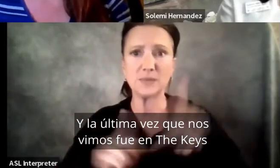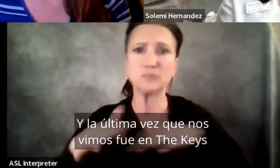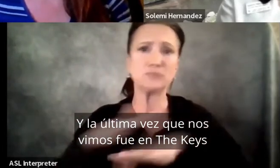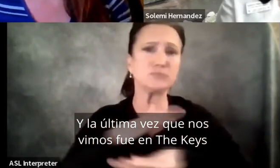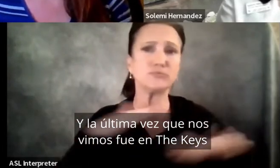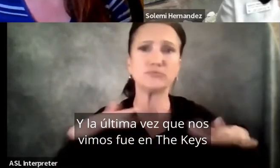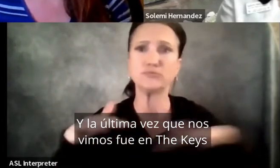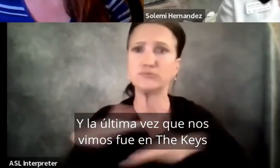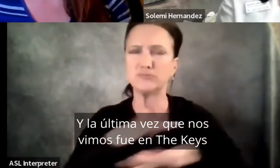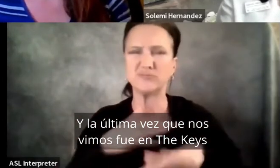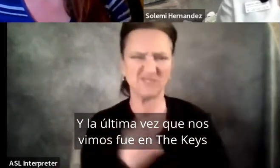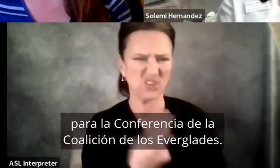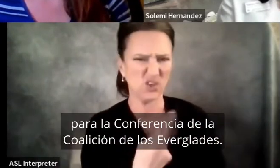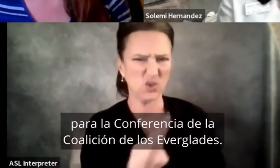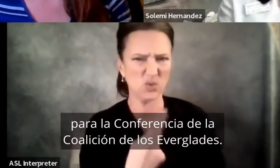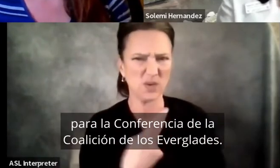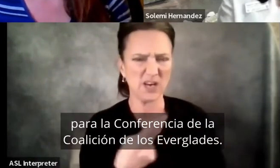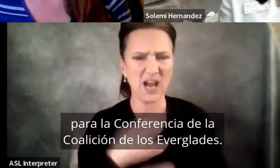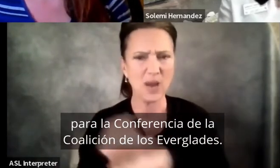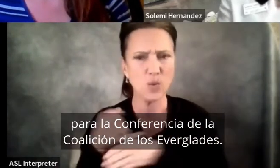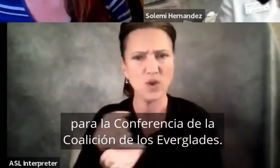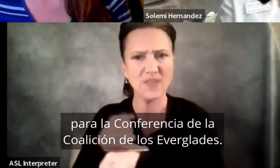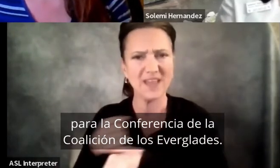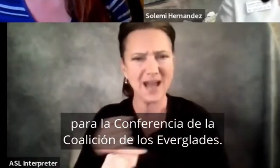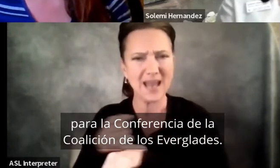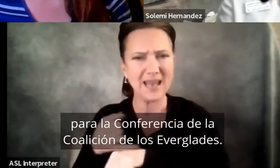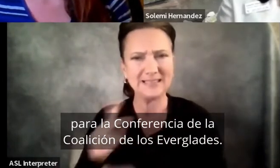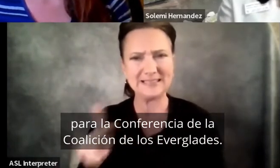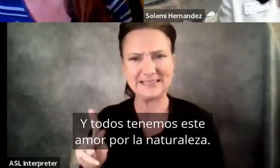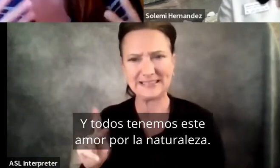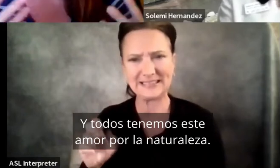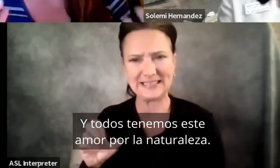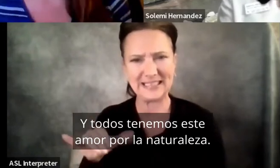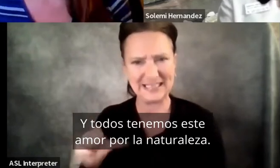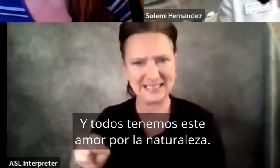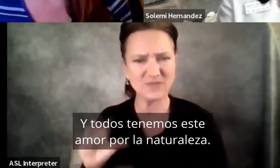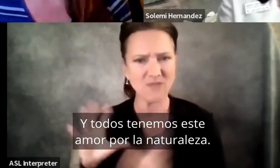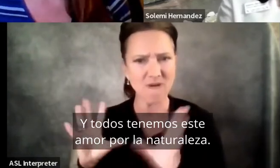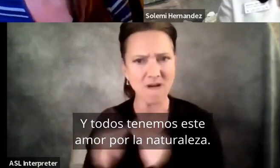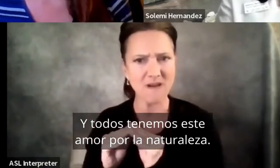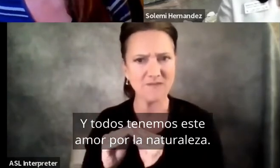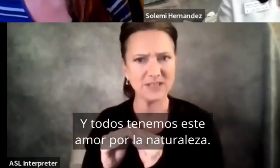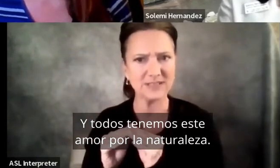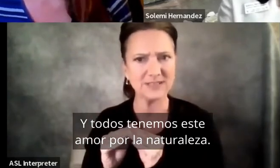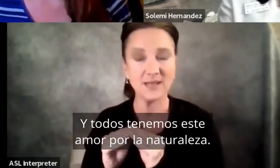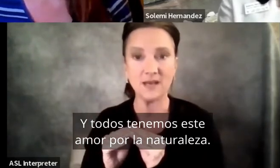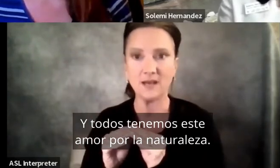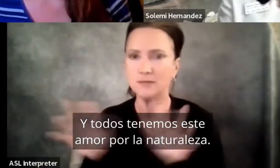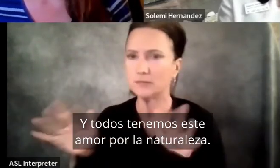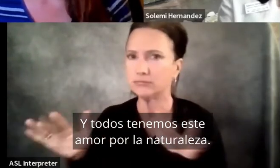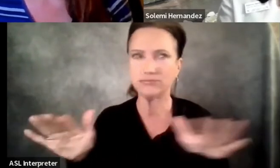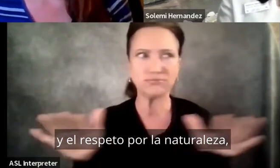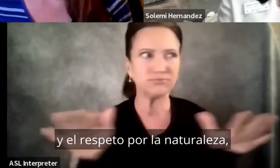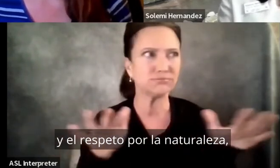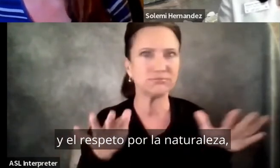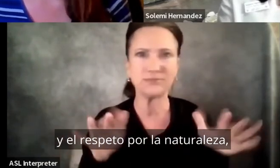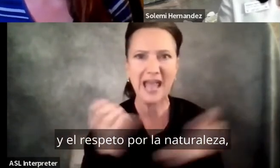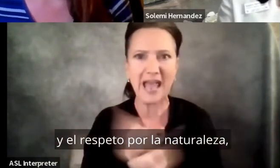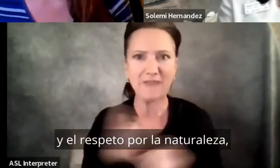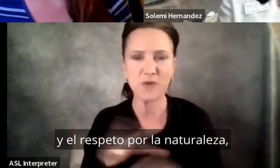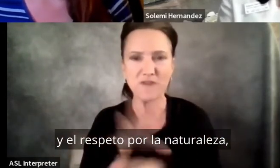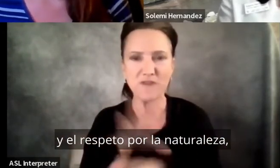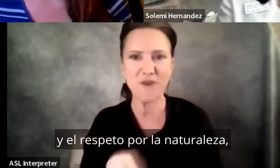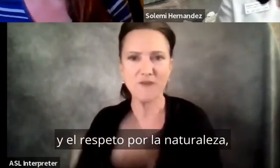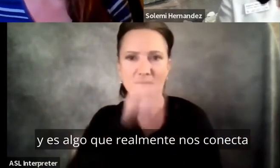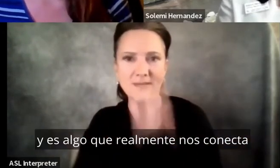other was down in the Keys for the Everglades Coalition Conference. And we all just have this love of nature and respect